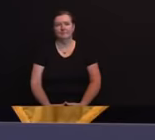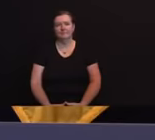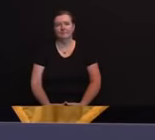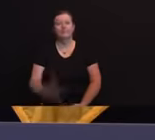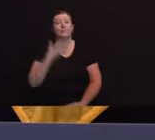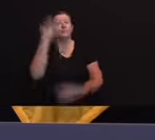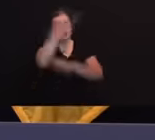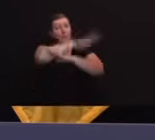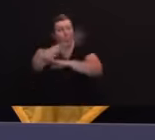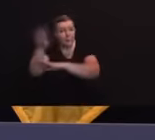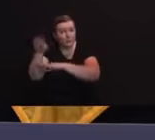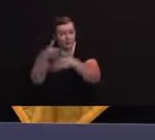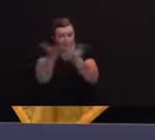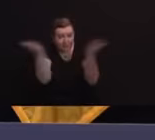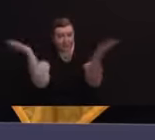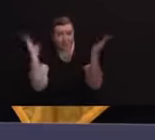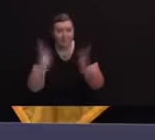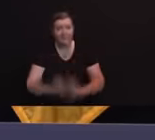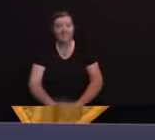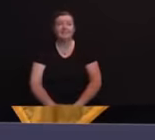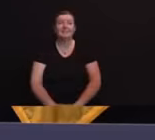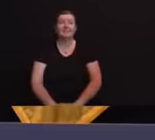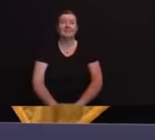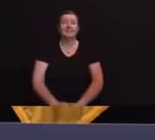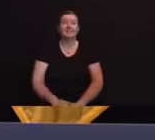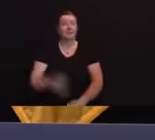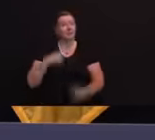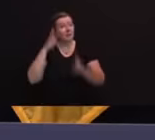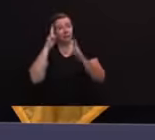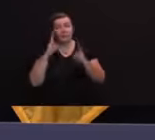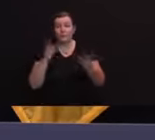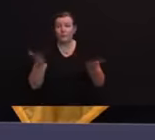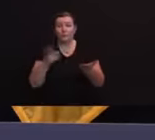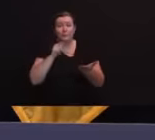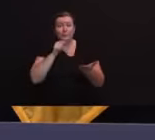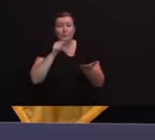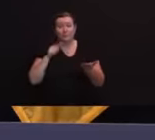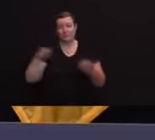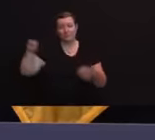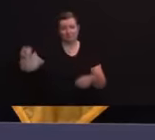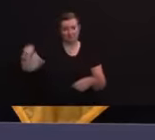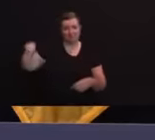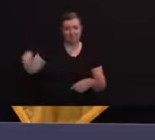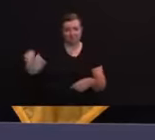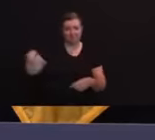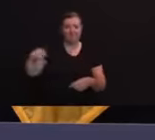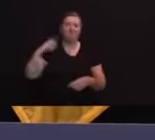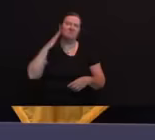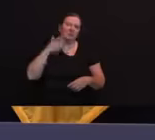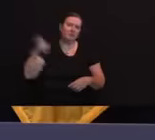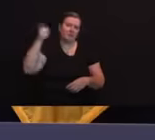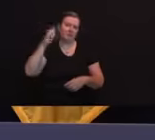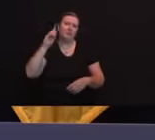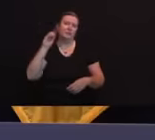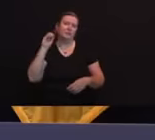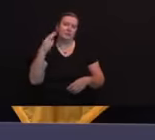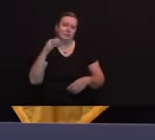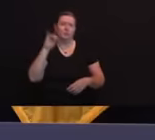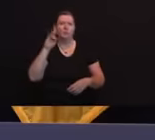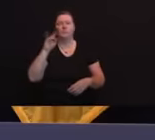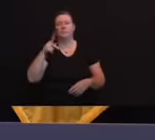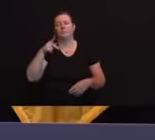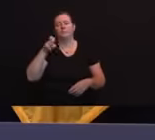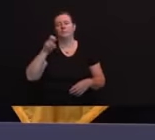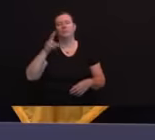Good afternoon, everybody. I'm honored to be joined by the woman on my right who needs no introduction, the Commissioner of the Department of Health, Judy Persichelli. To